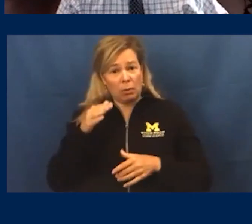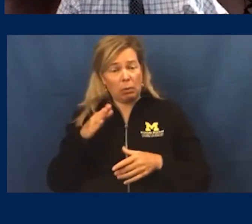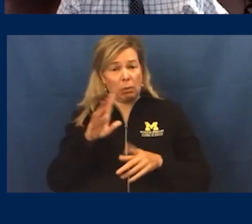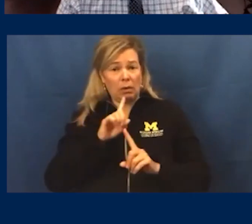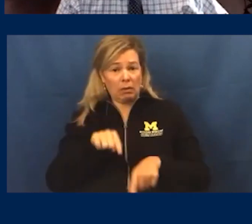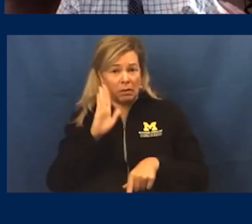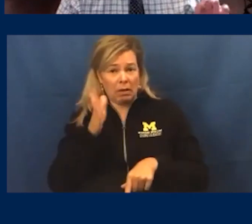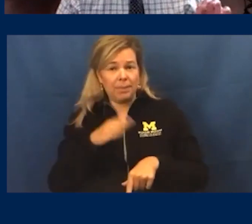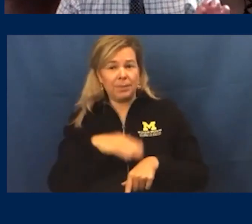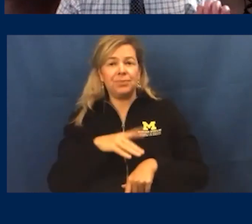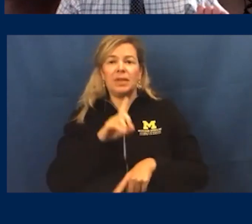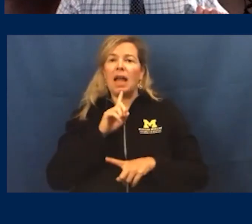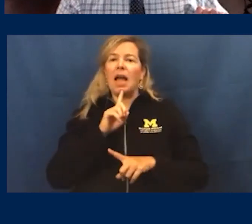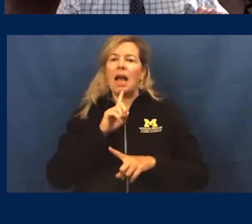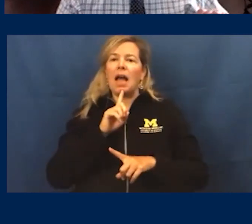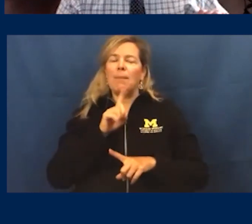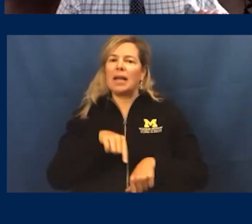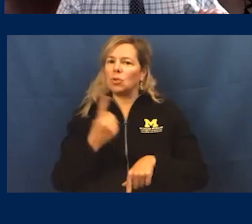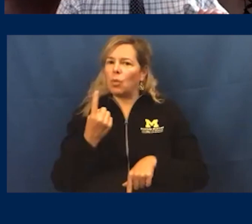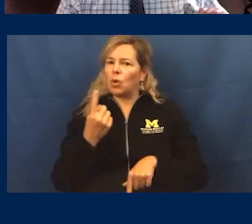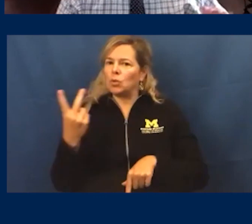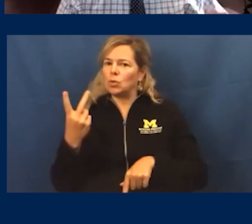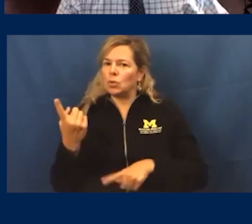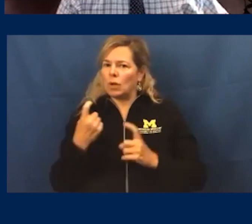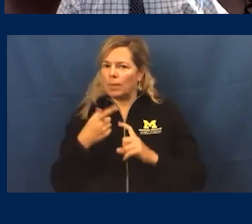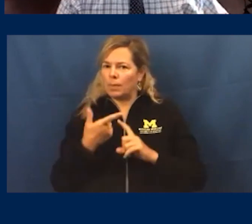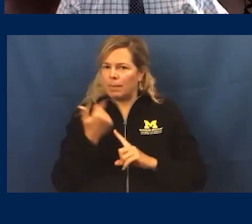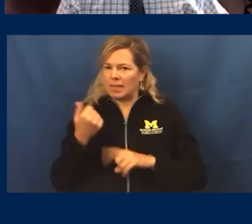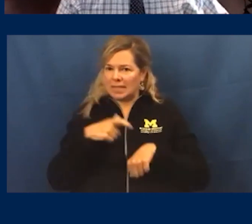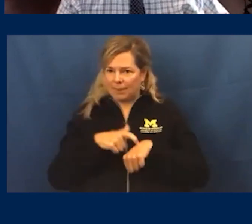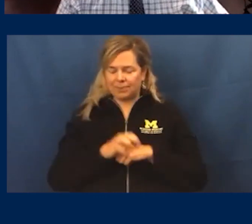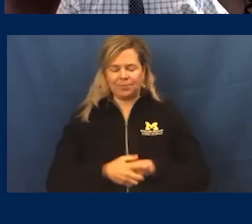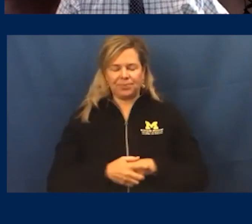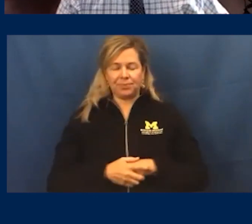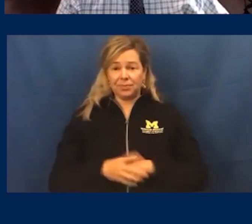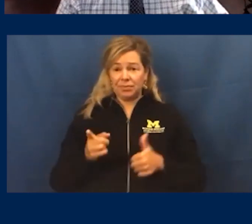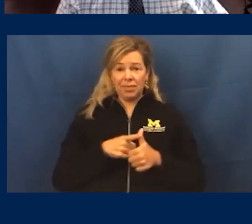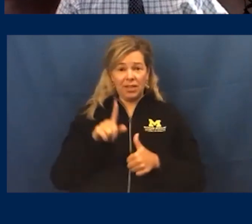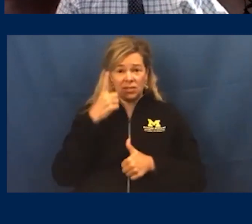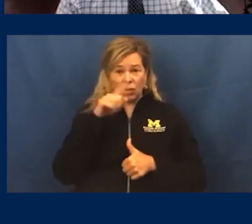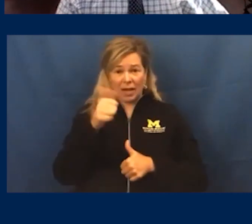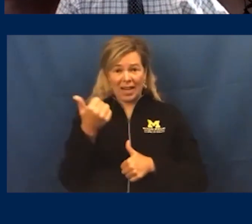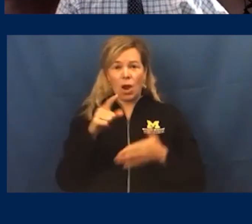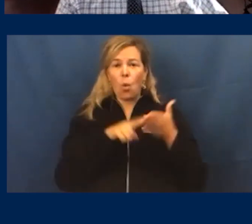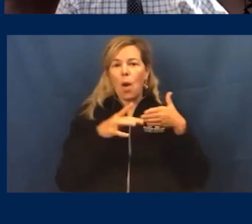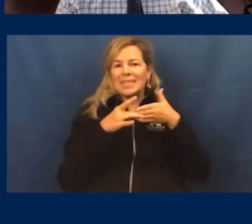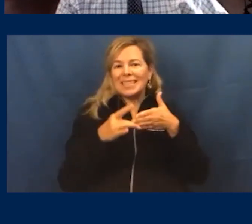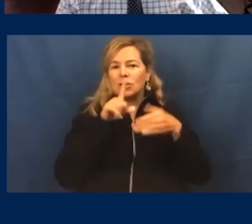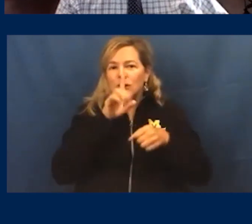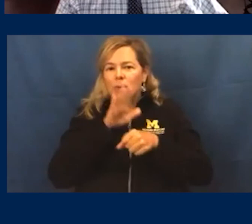one or two questions because of the time. First question for anyone: what is leadership's commitment to